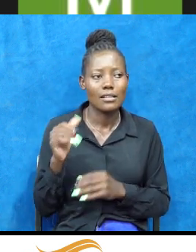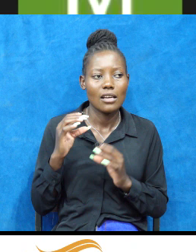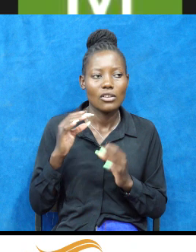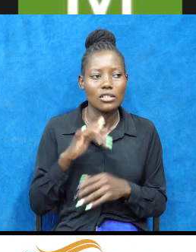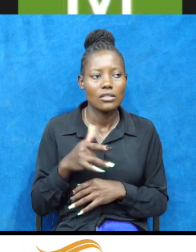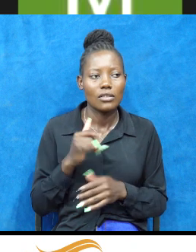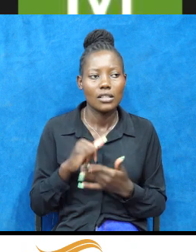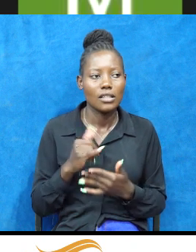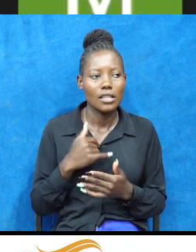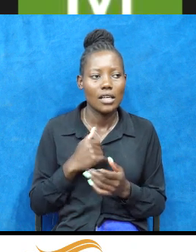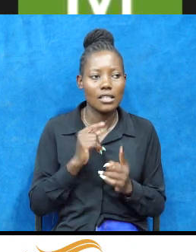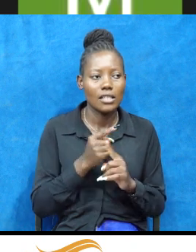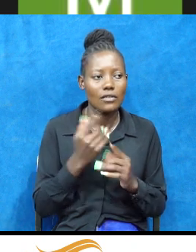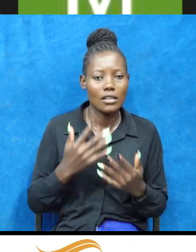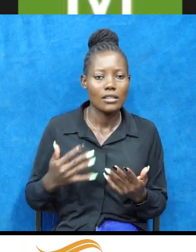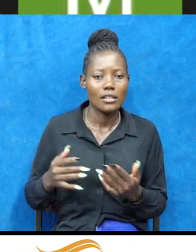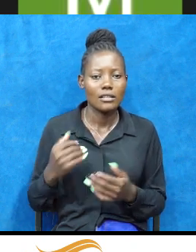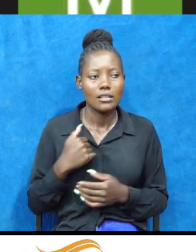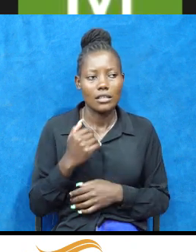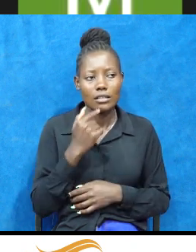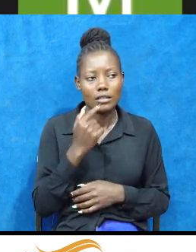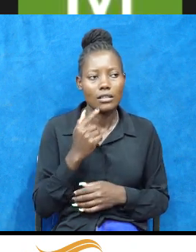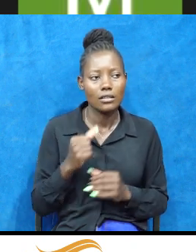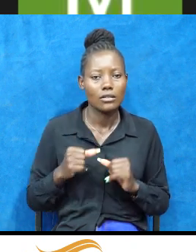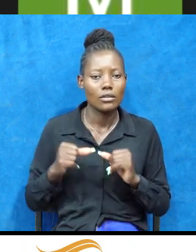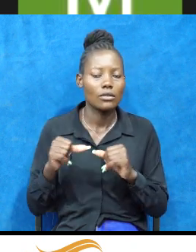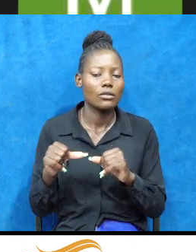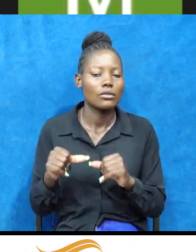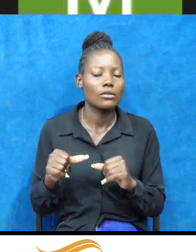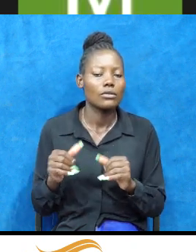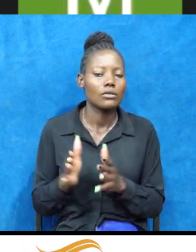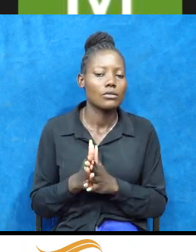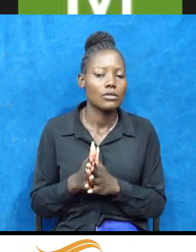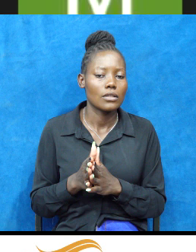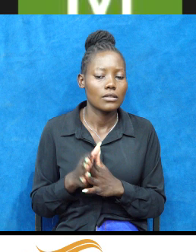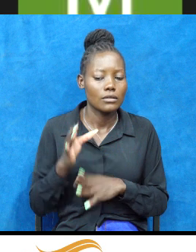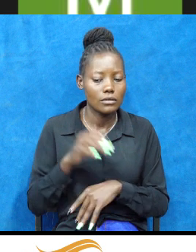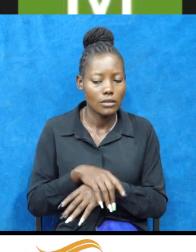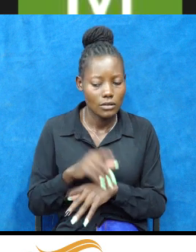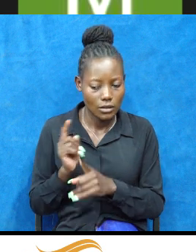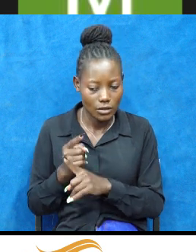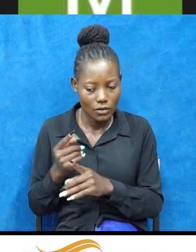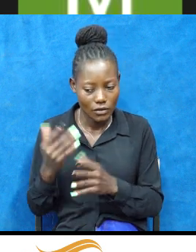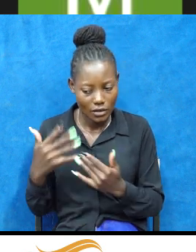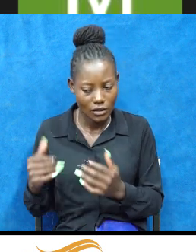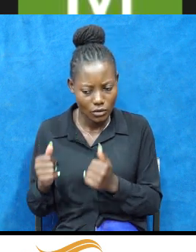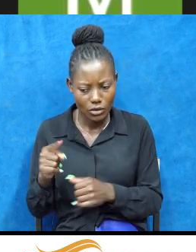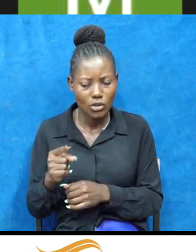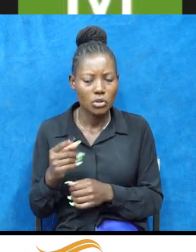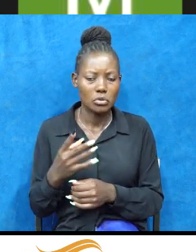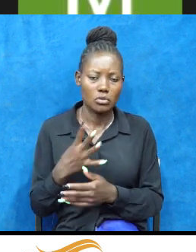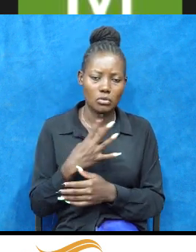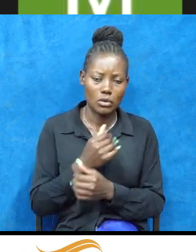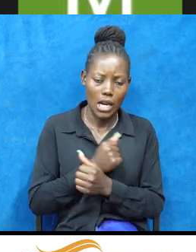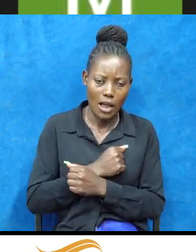like they had to have all these different variations. I would say keep it simple. Find the drills that you like and that the athletes can